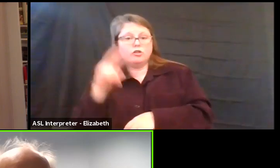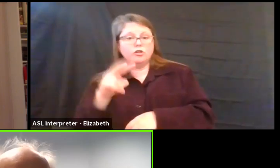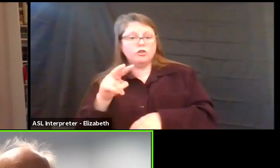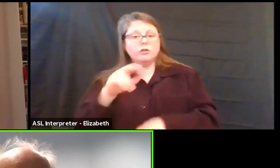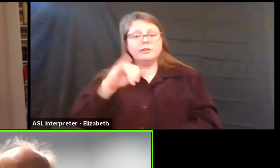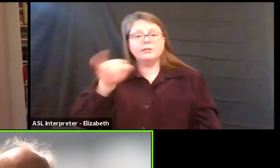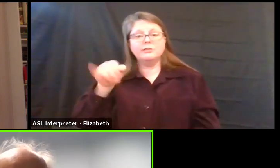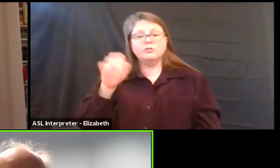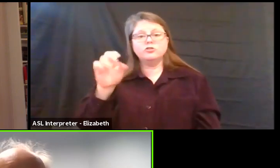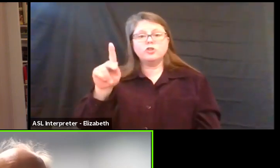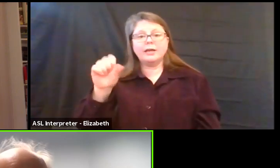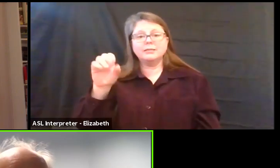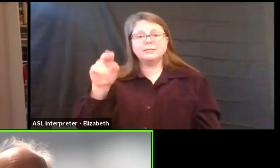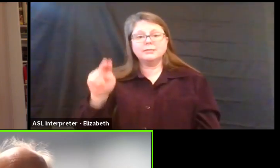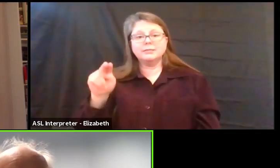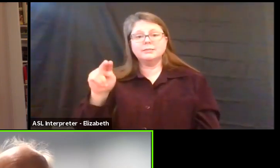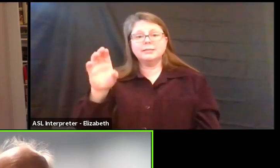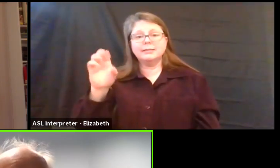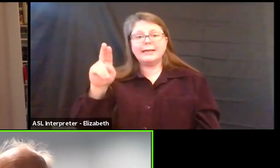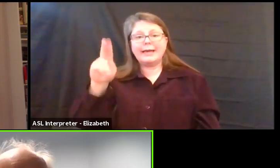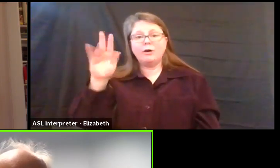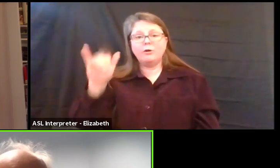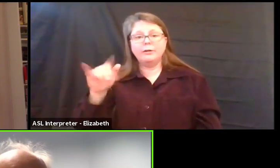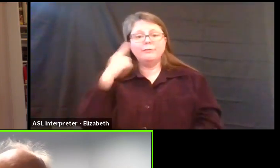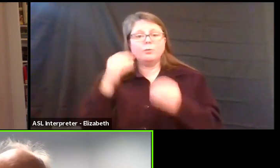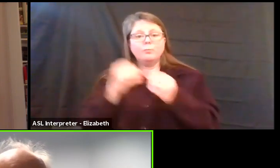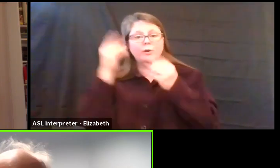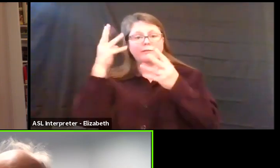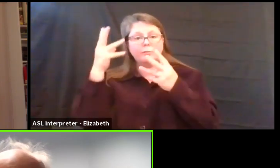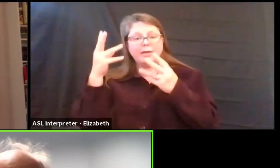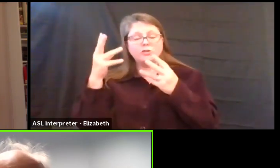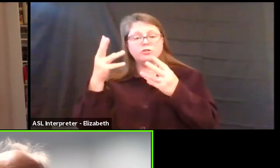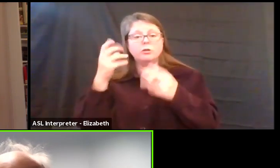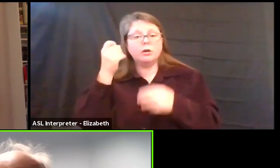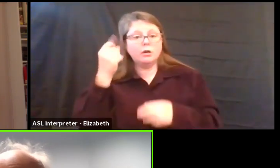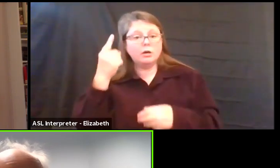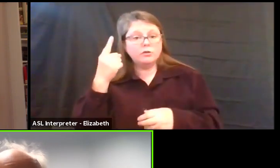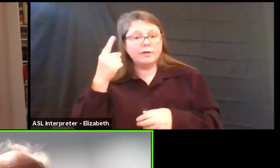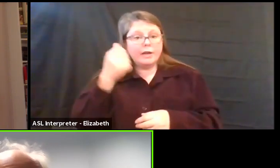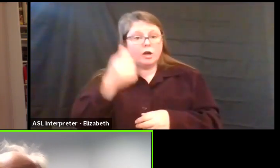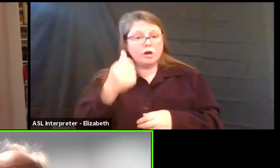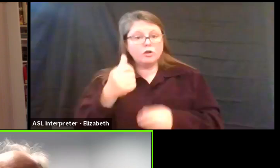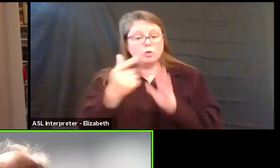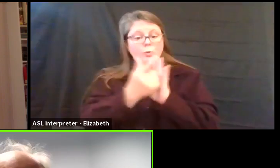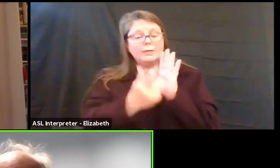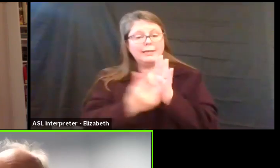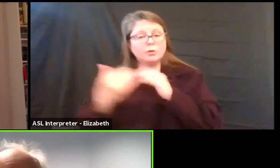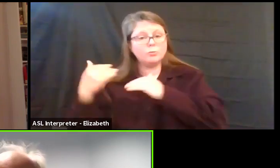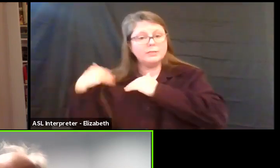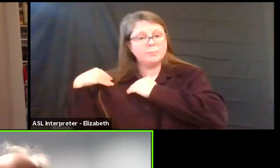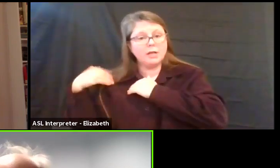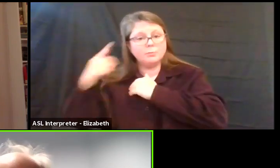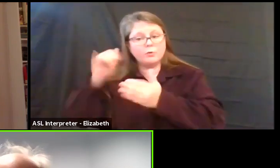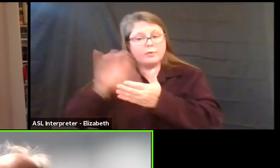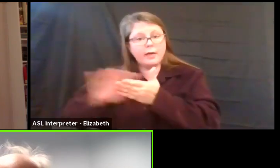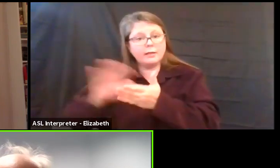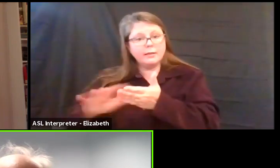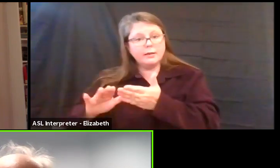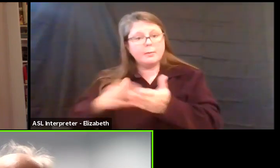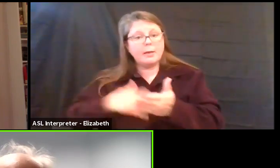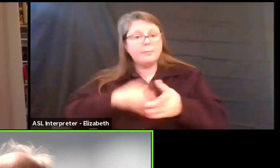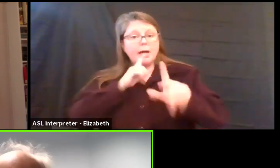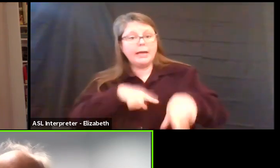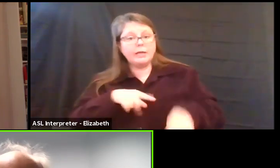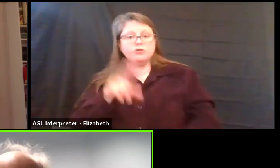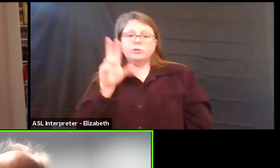legally responsible for it? My answer is no. There's not a clear answer in our statutes, and most landlord-tenant stuff, including manufactured home